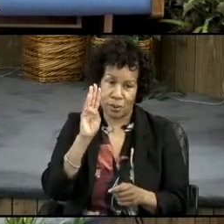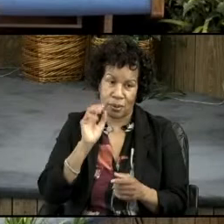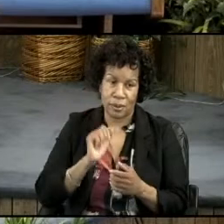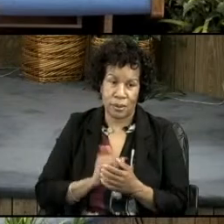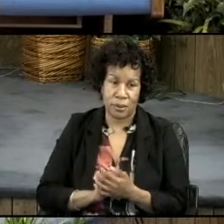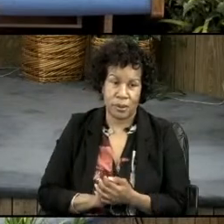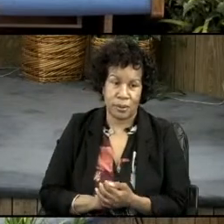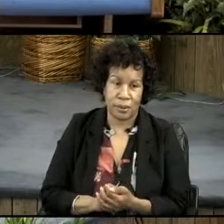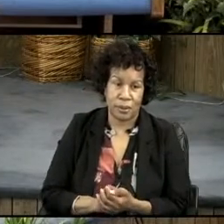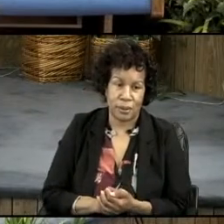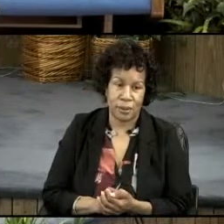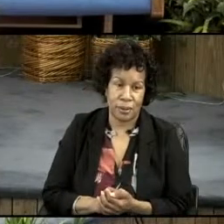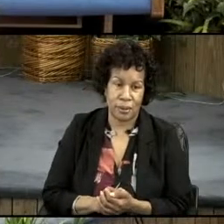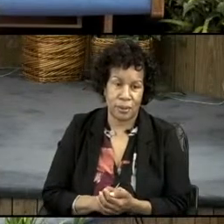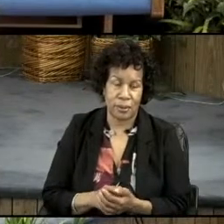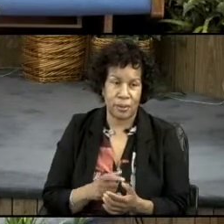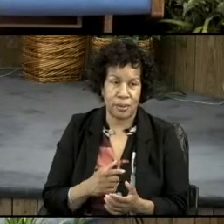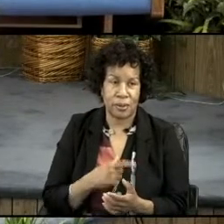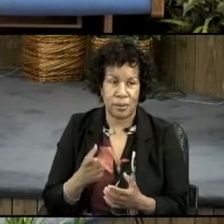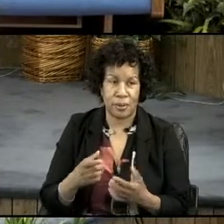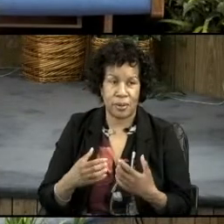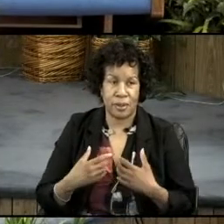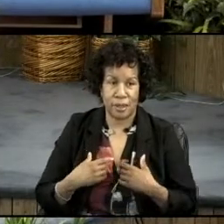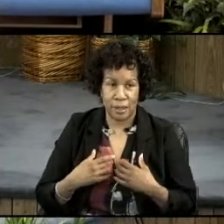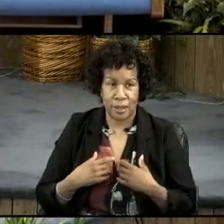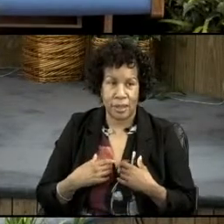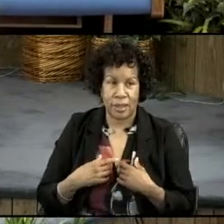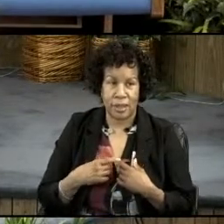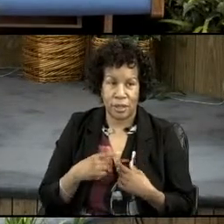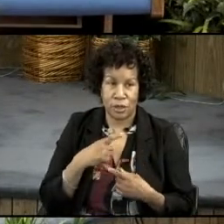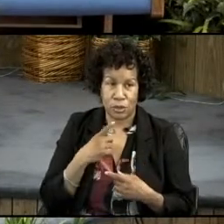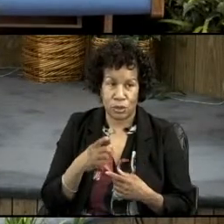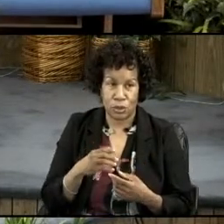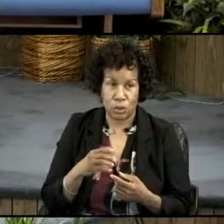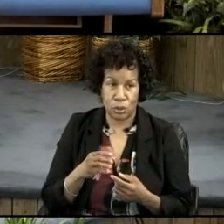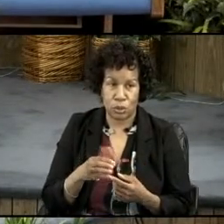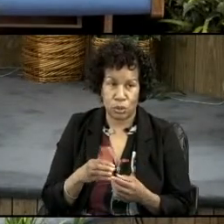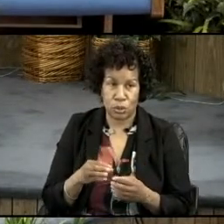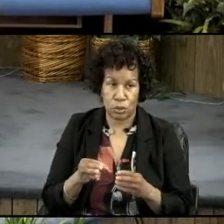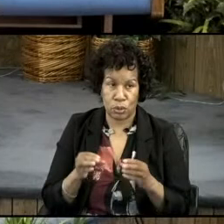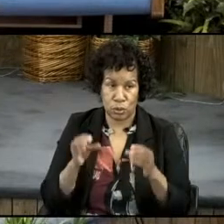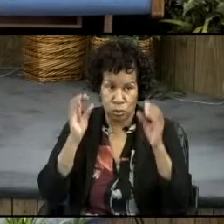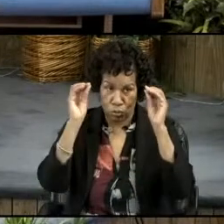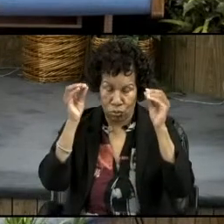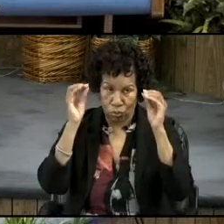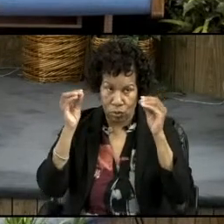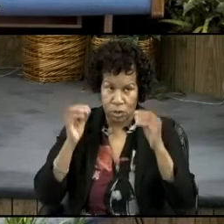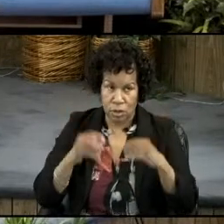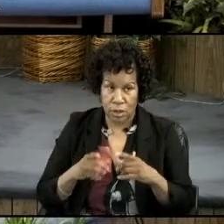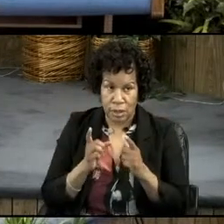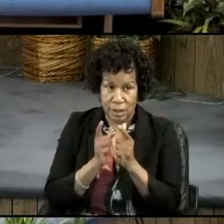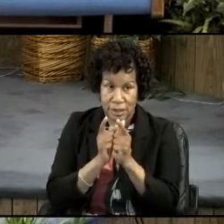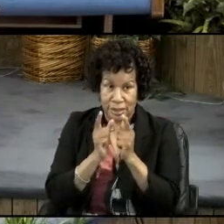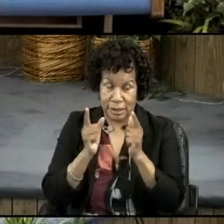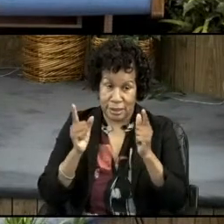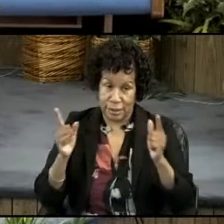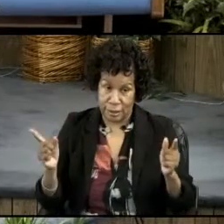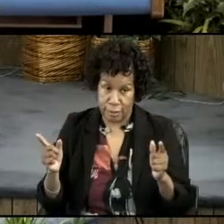Operations, they had to untrain me from what I learned in the regular